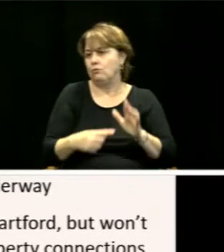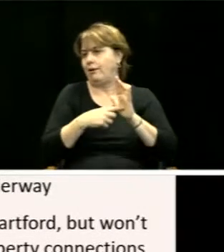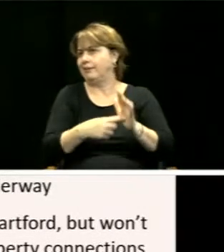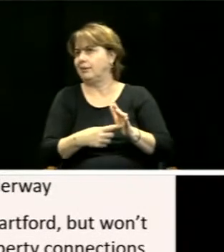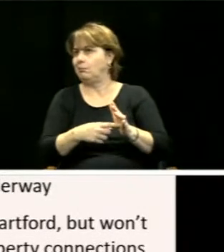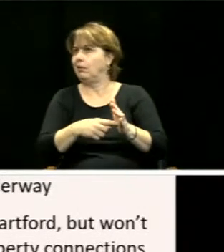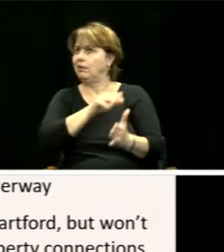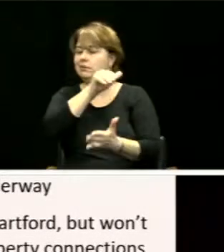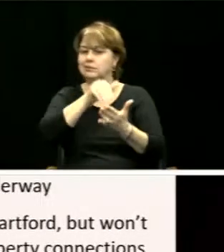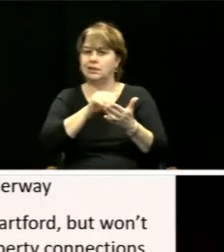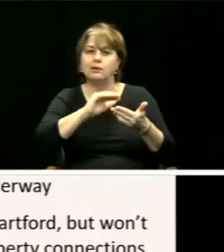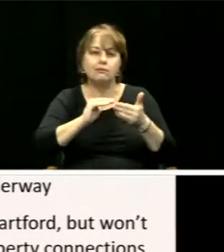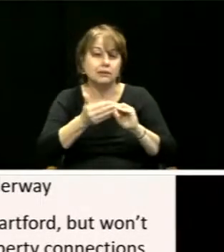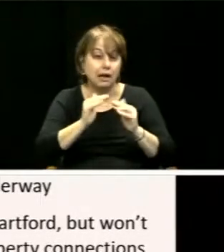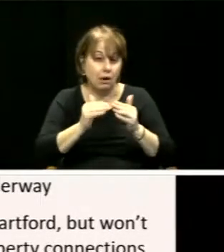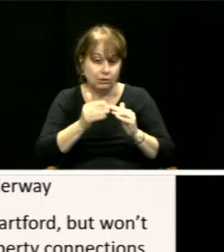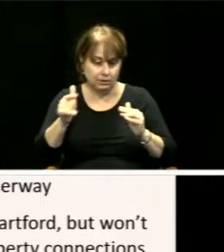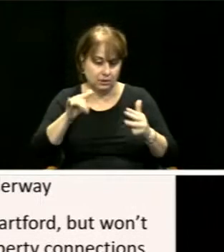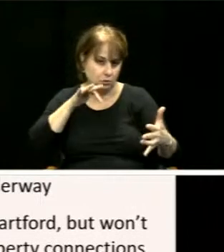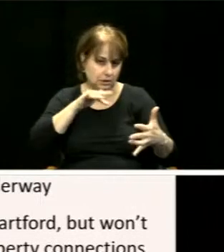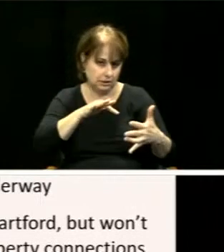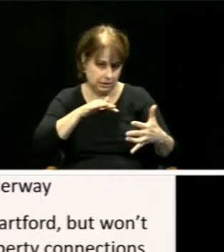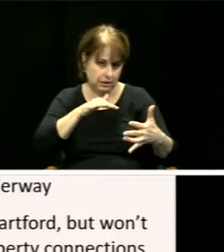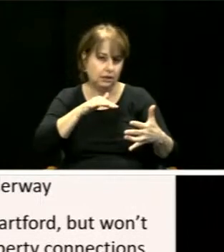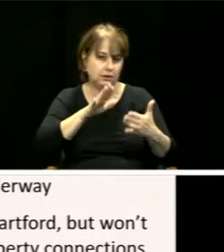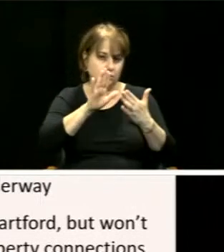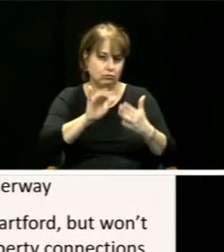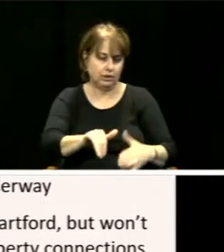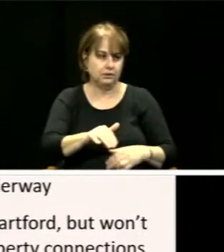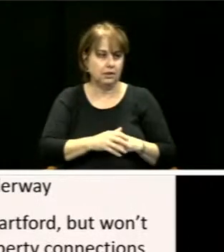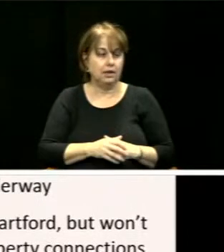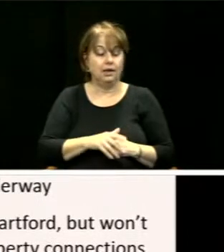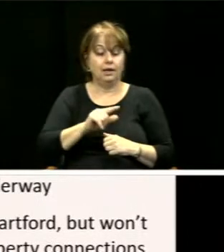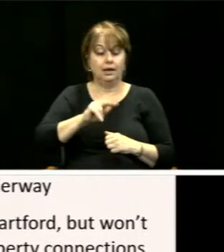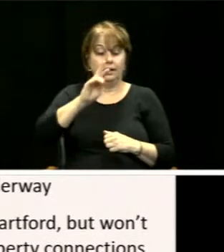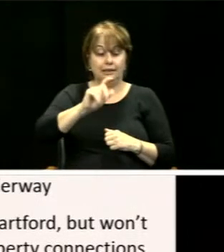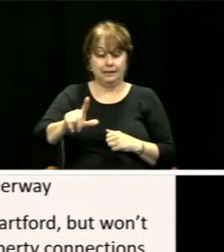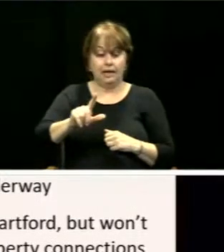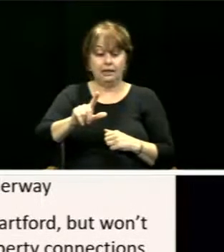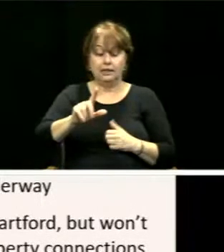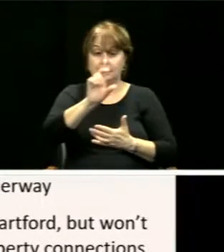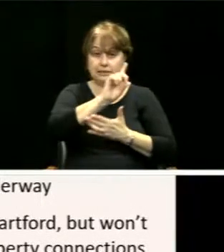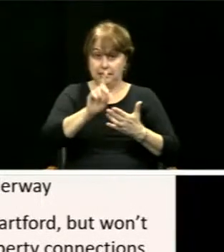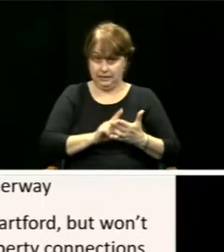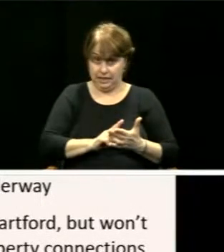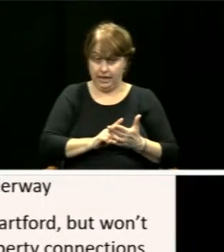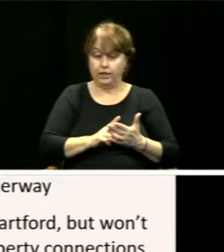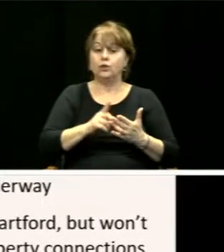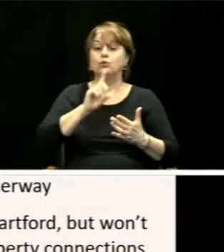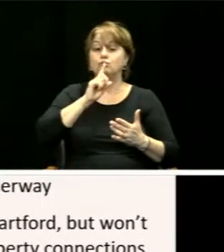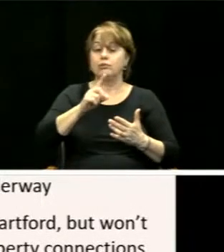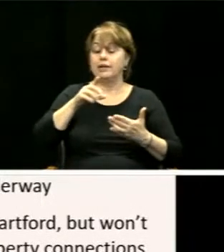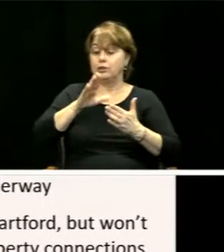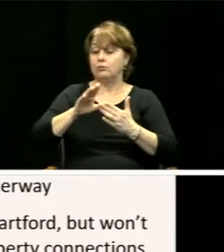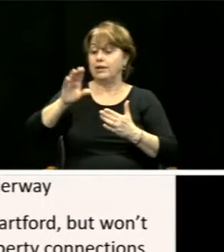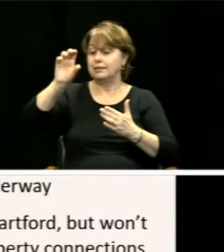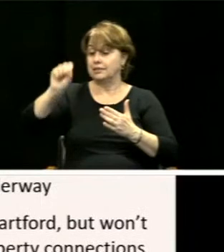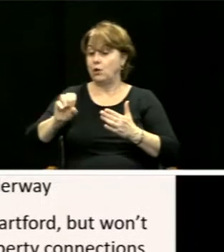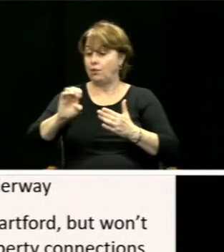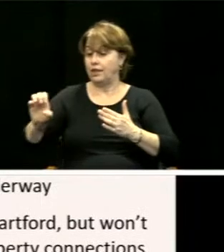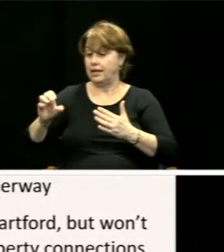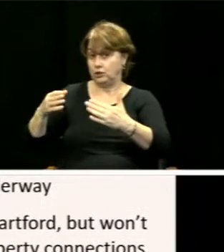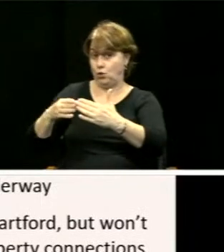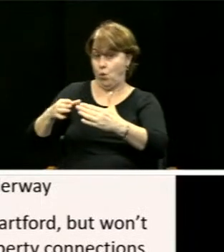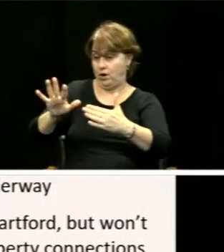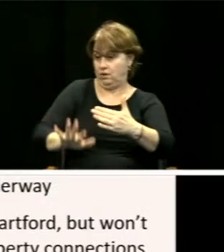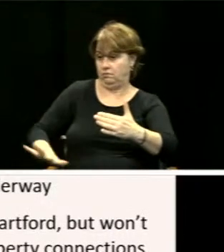where our study area was. The tunnel was sized to take the surcharging that's down in the southeast corner of West Hartford, where there are